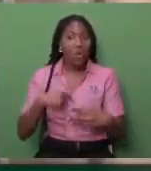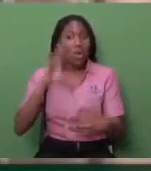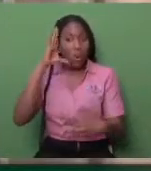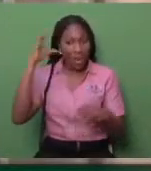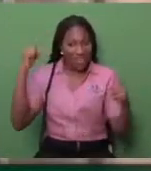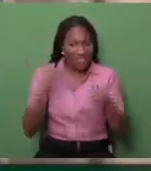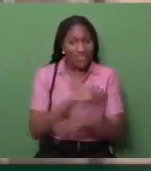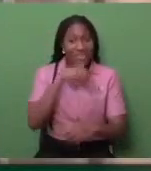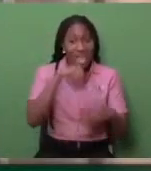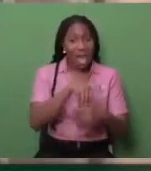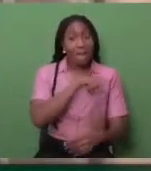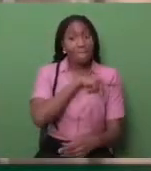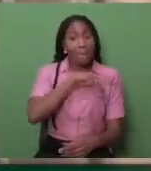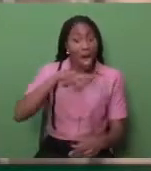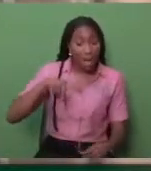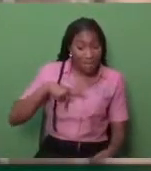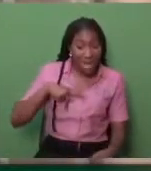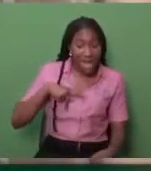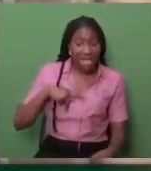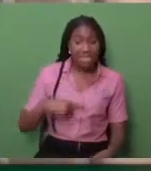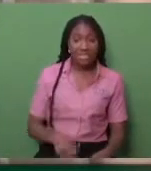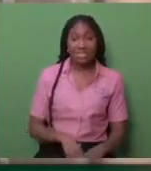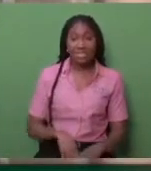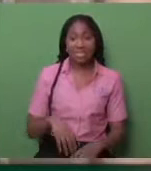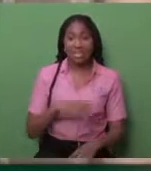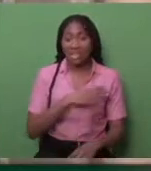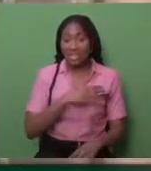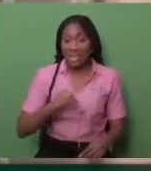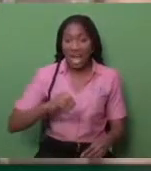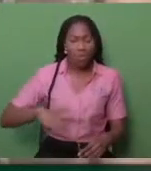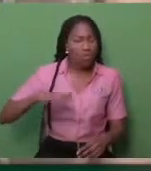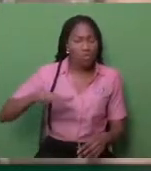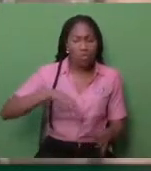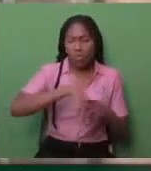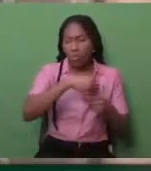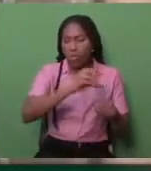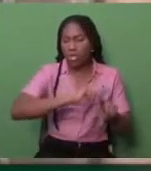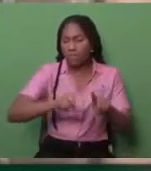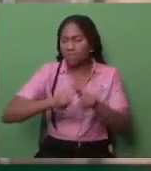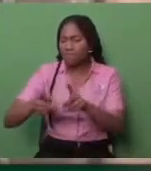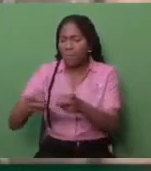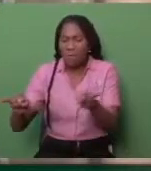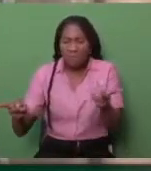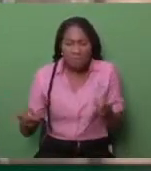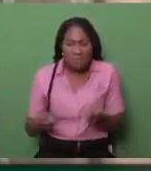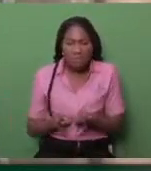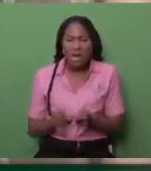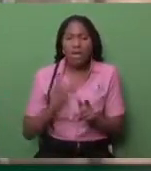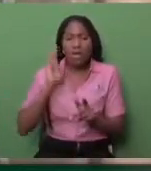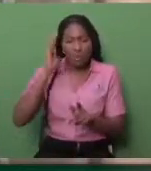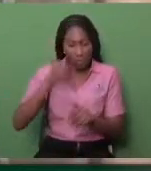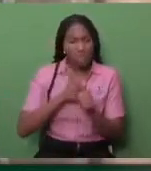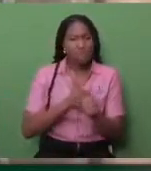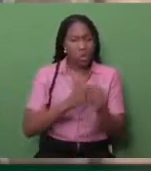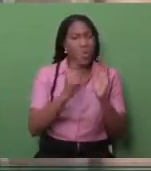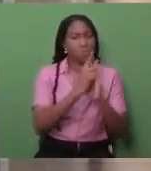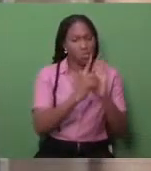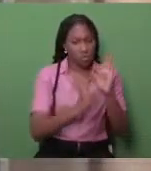fight you outside the parliament. We'll fight you on the pavement and everywhere that we can. Legally and constitutionally, we will do